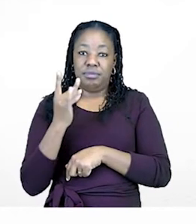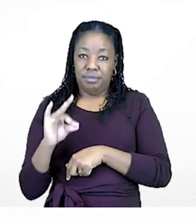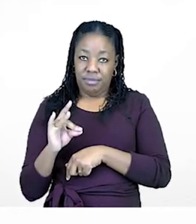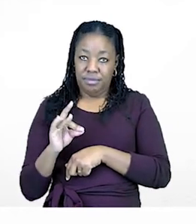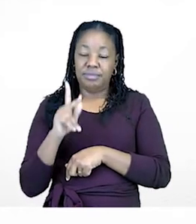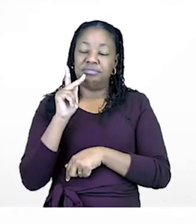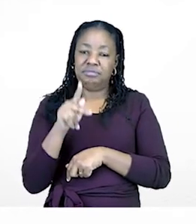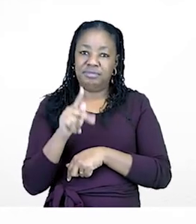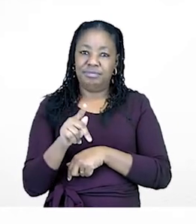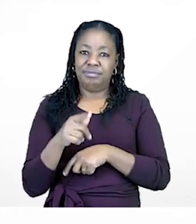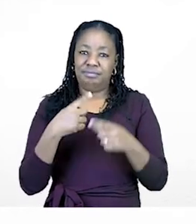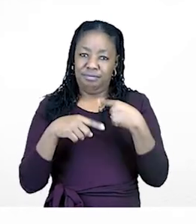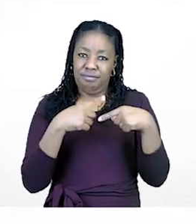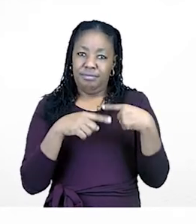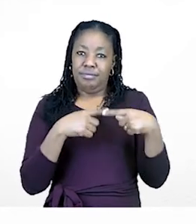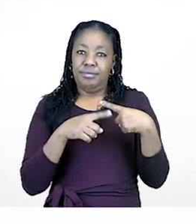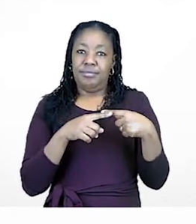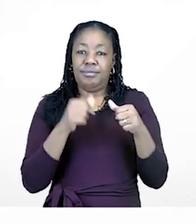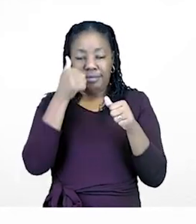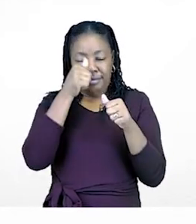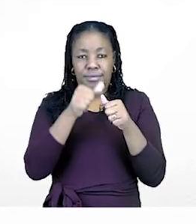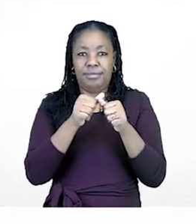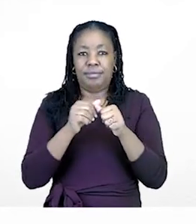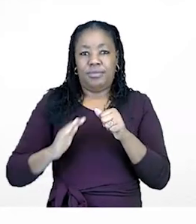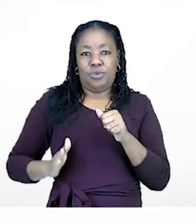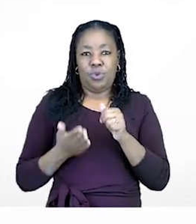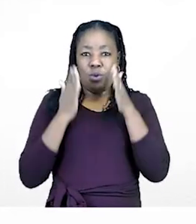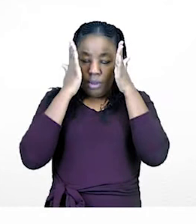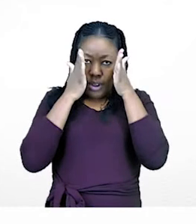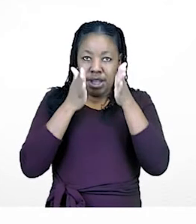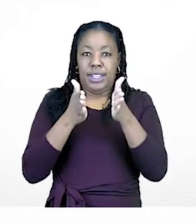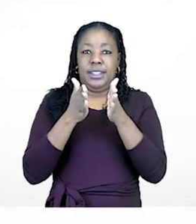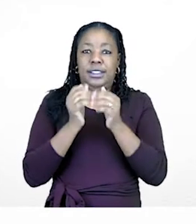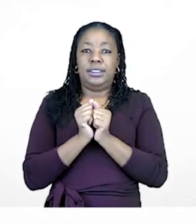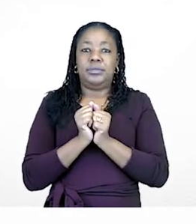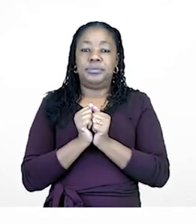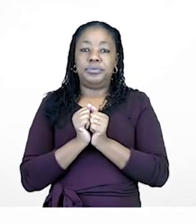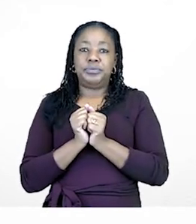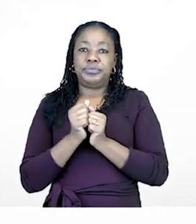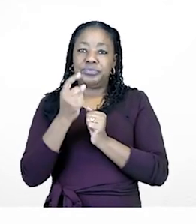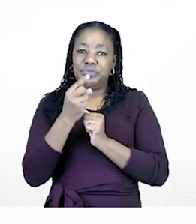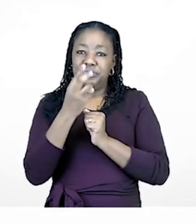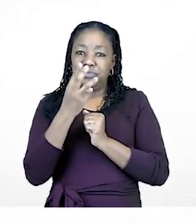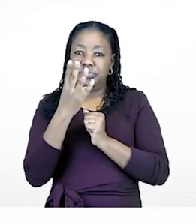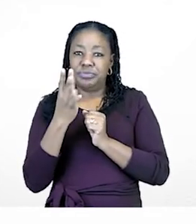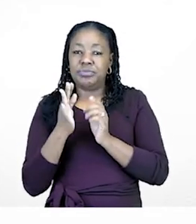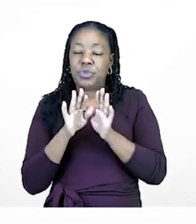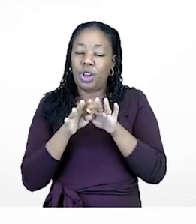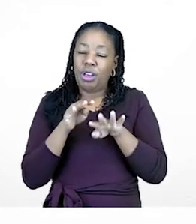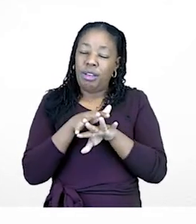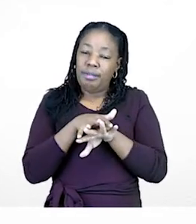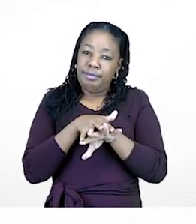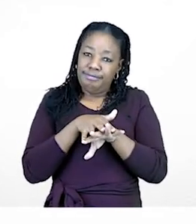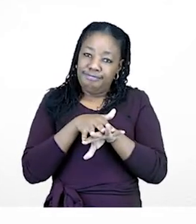try again. Remember, I want you to concentrate and you're going to do it slowly. Say the